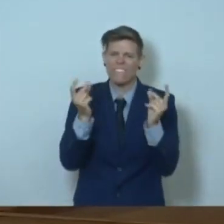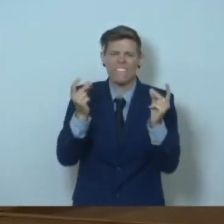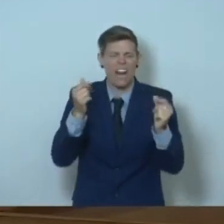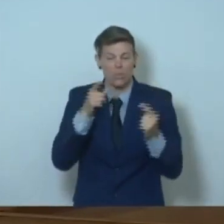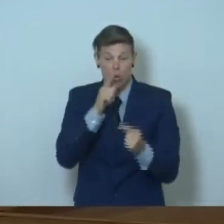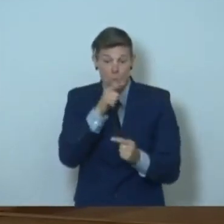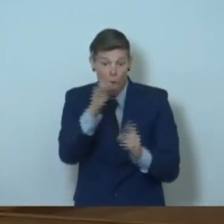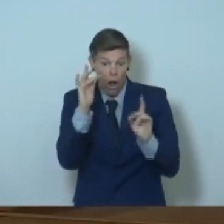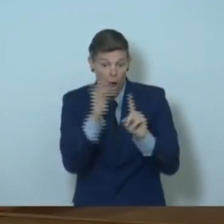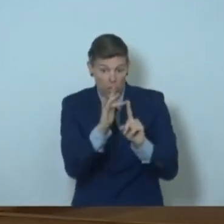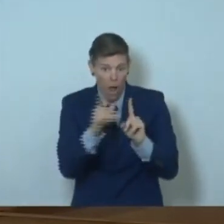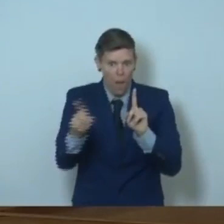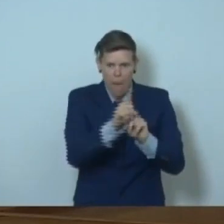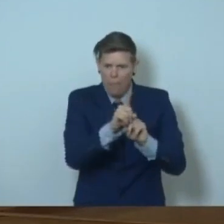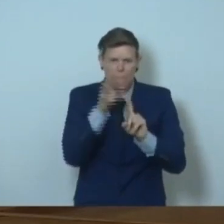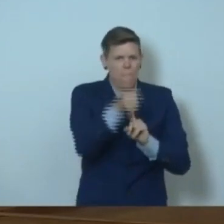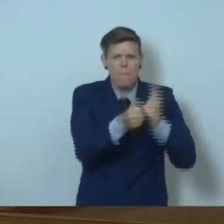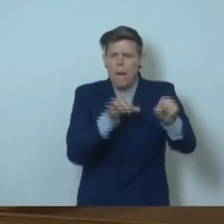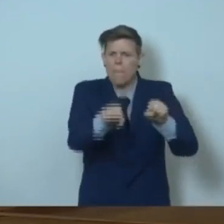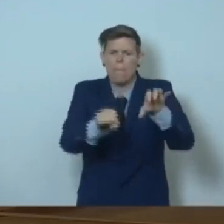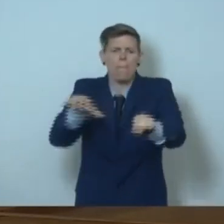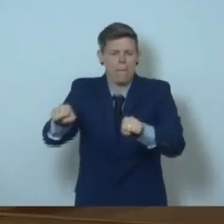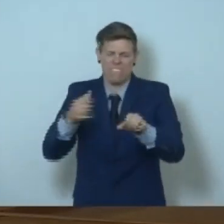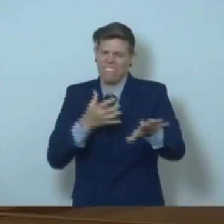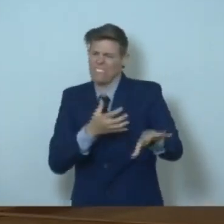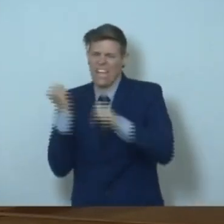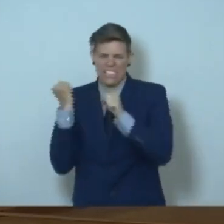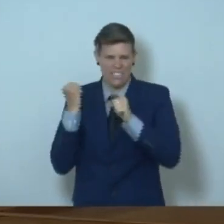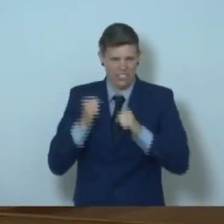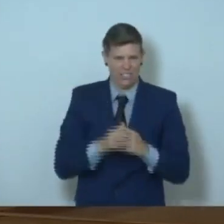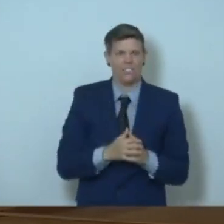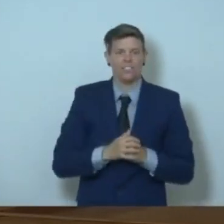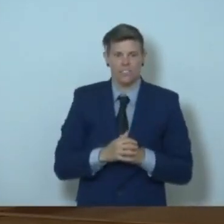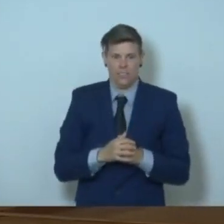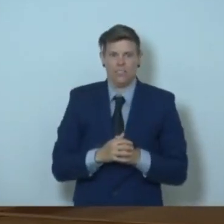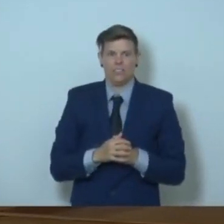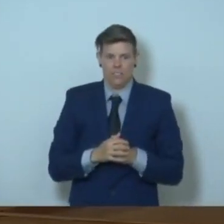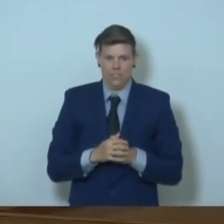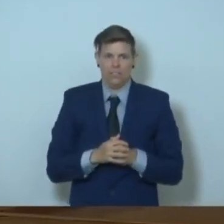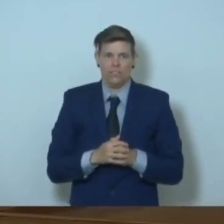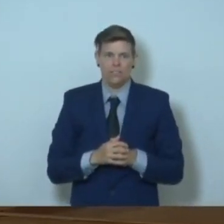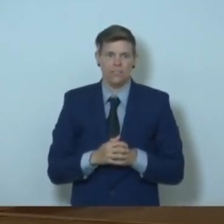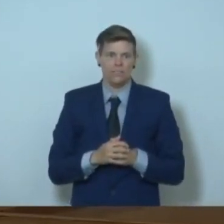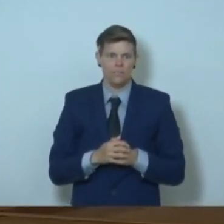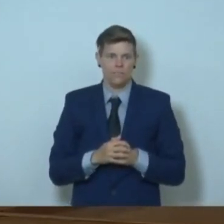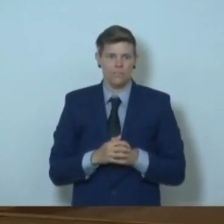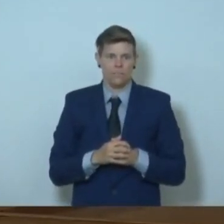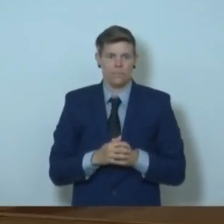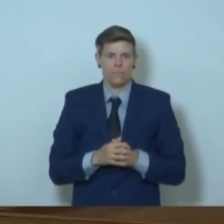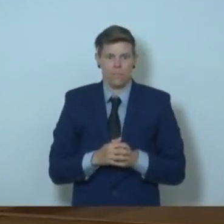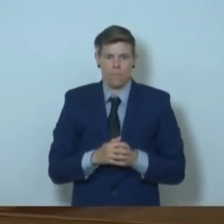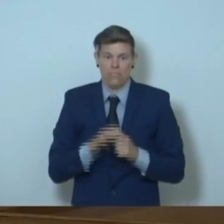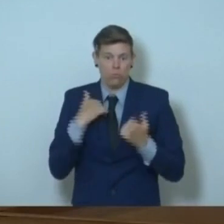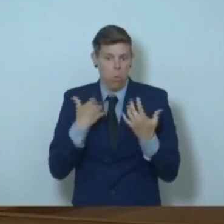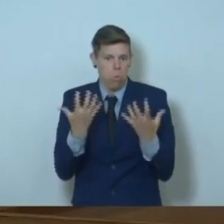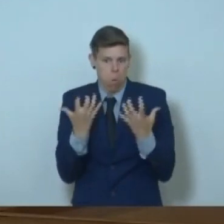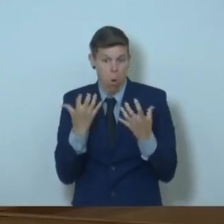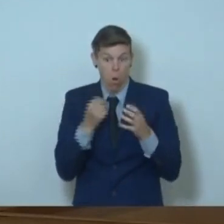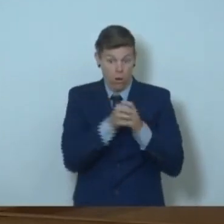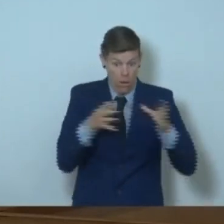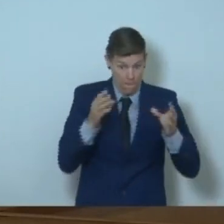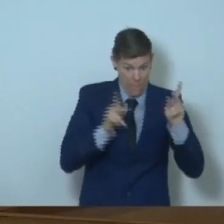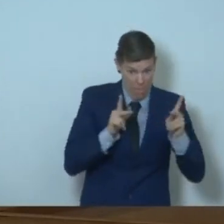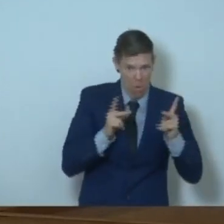test and rapidly identify all other contacts and get everybody quarantined and in many cases tested as well to see where they